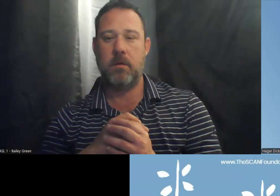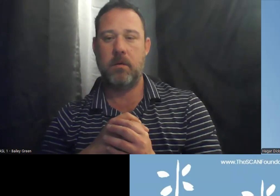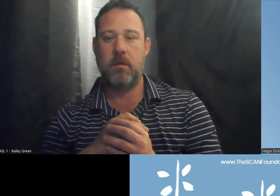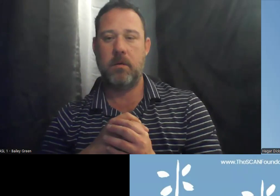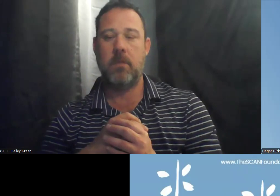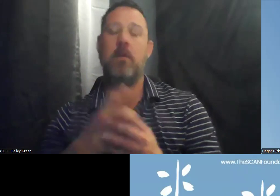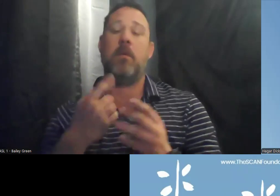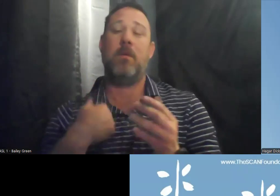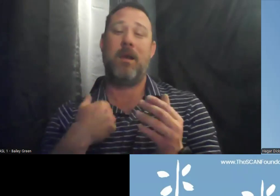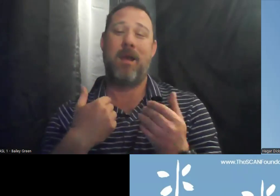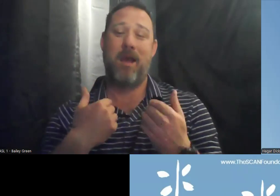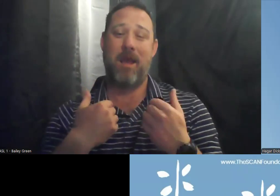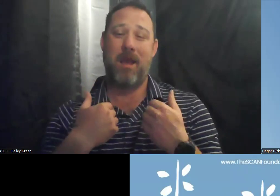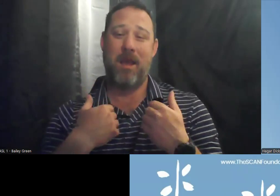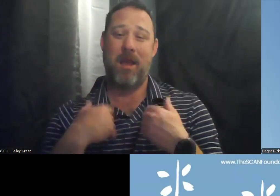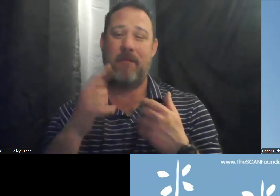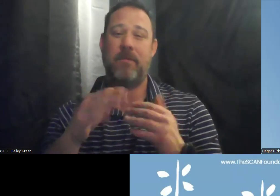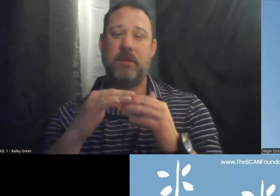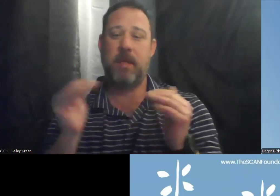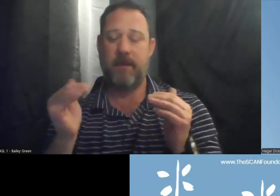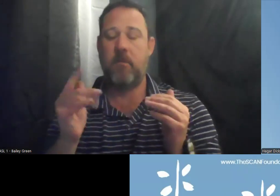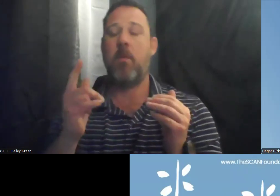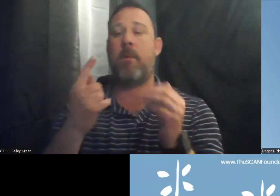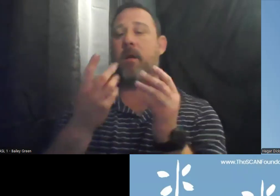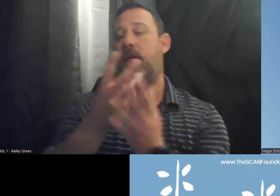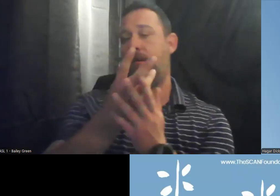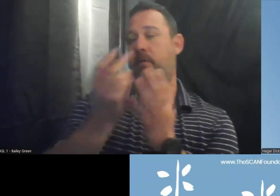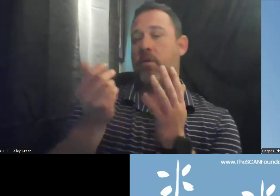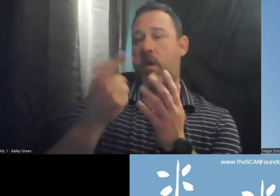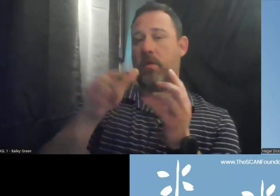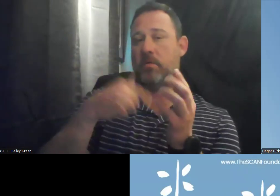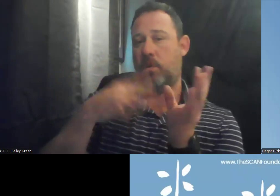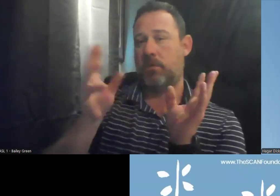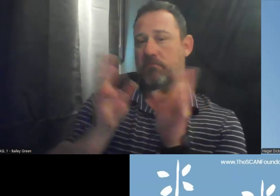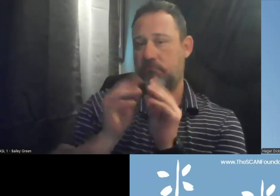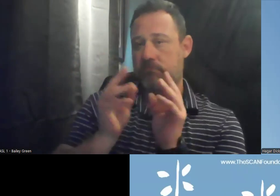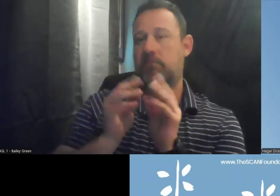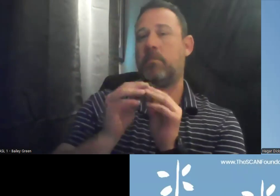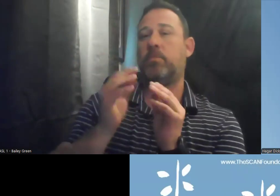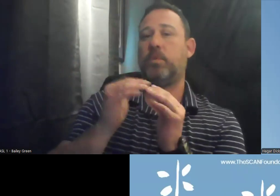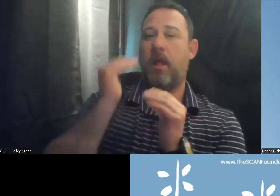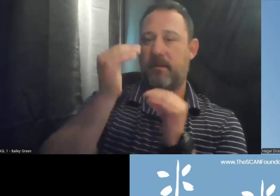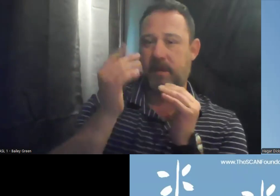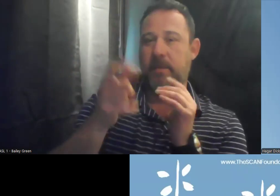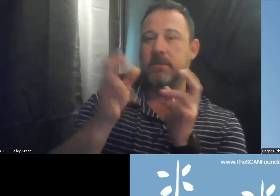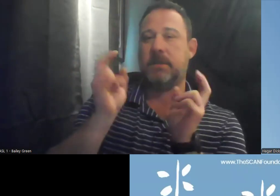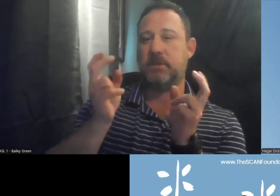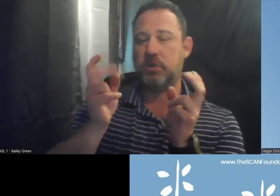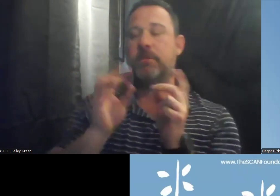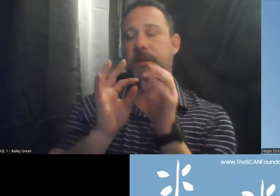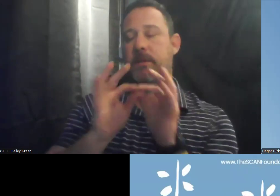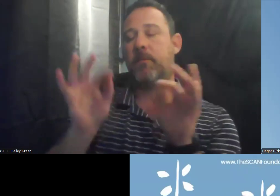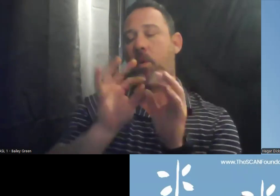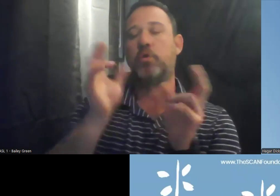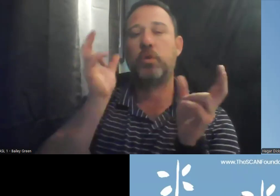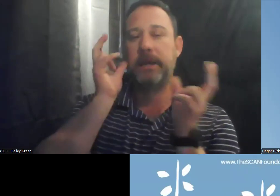you know, we have this platform and a few others where we gather to be able to elevate these issues, but it's so important to hear